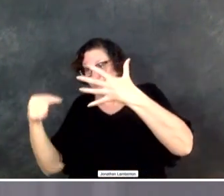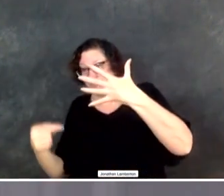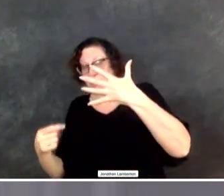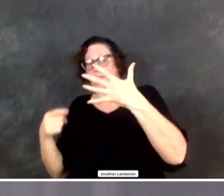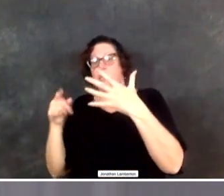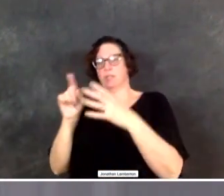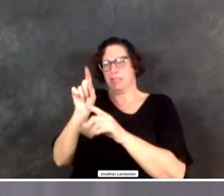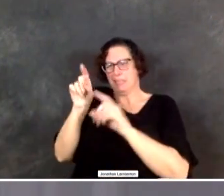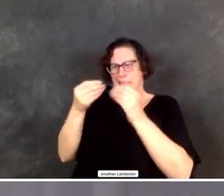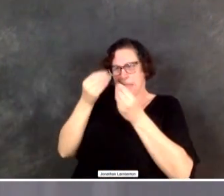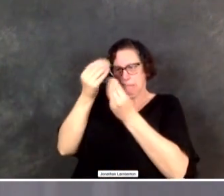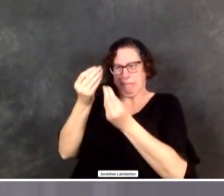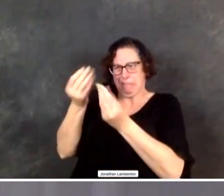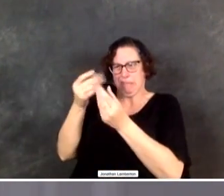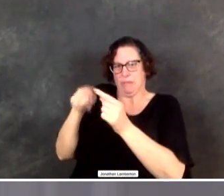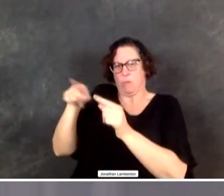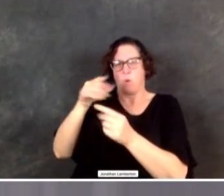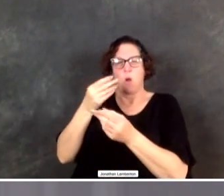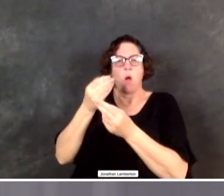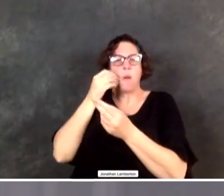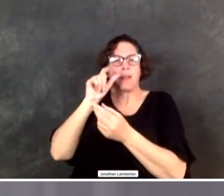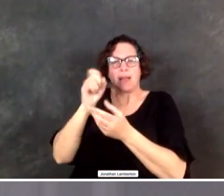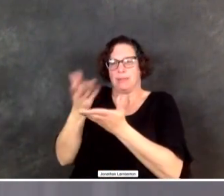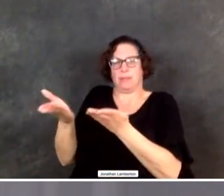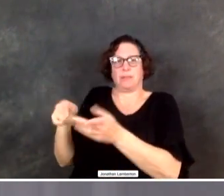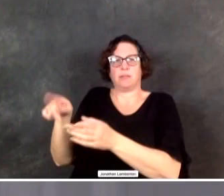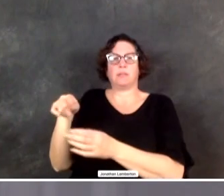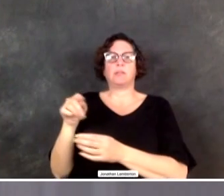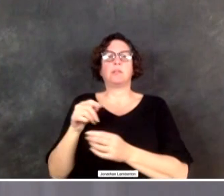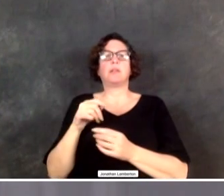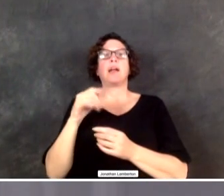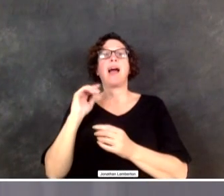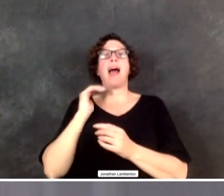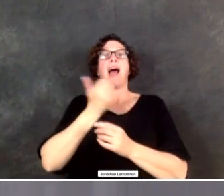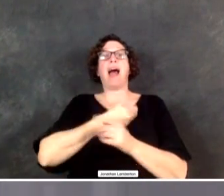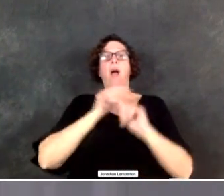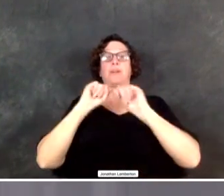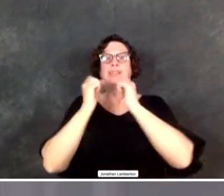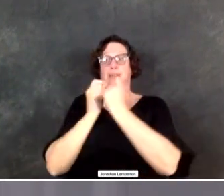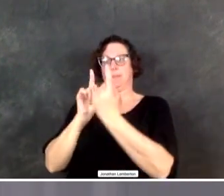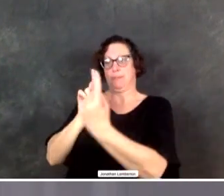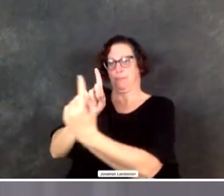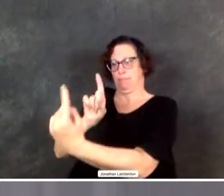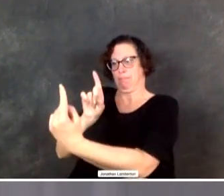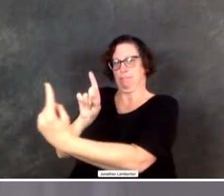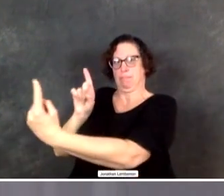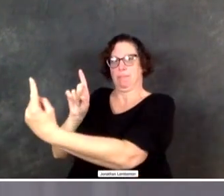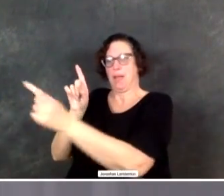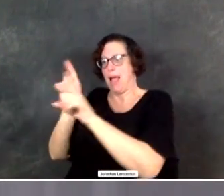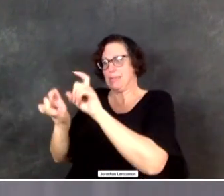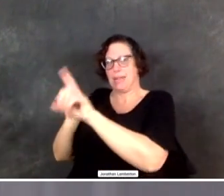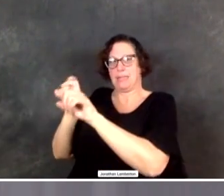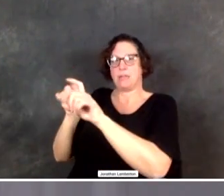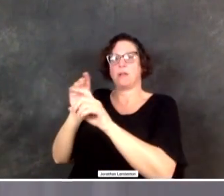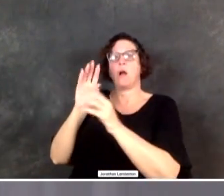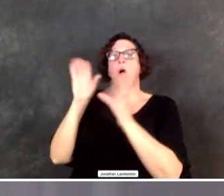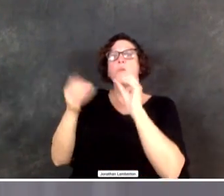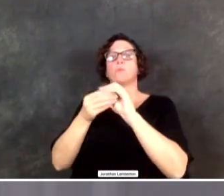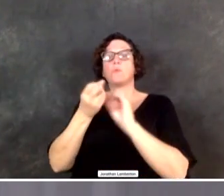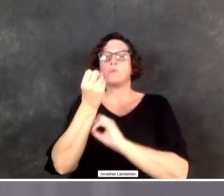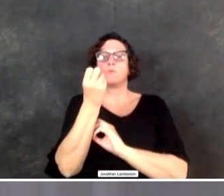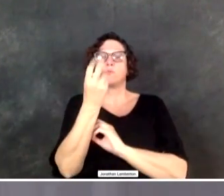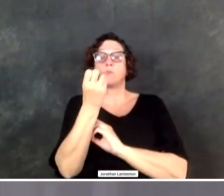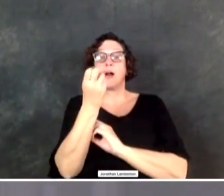from the street have been transported to the hospital for testing, and all of them thus far have come out to be